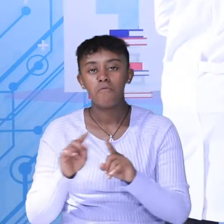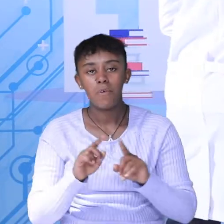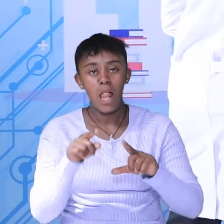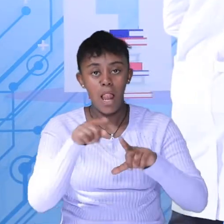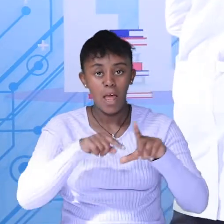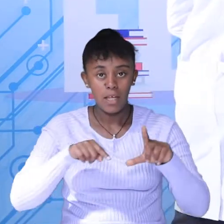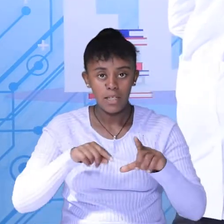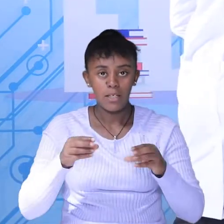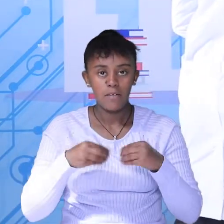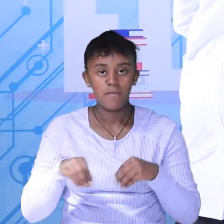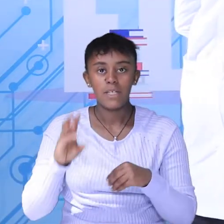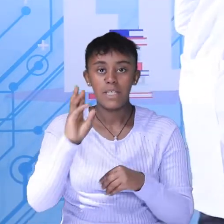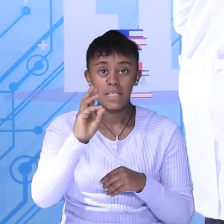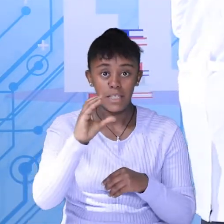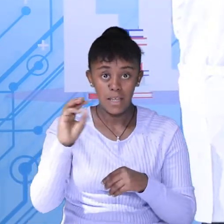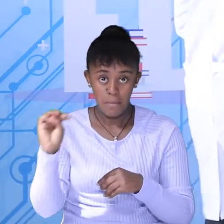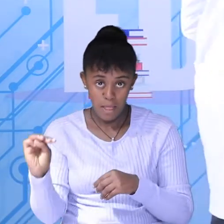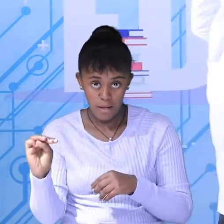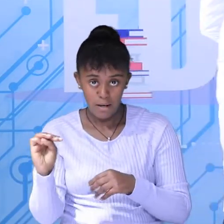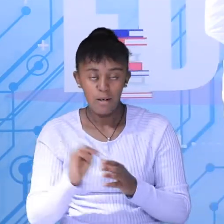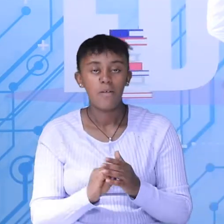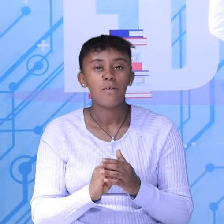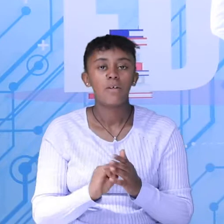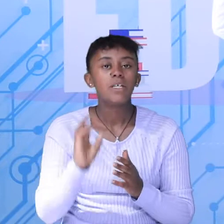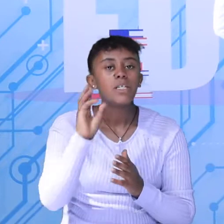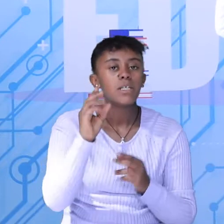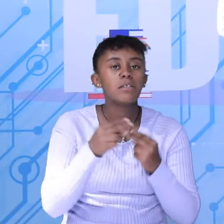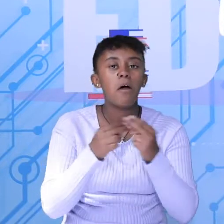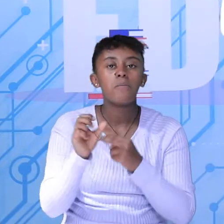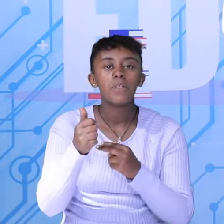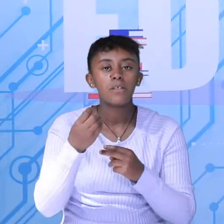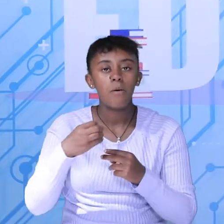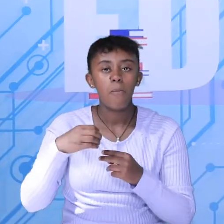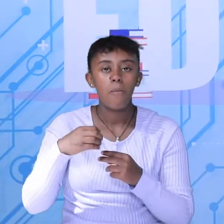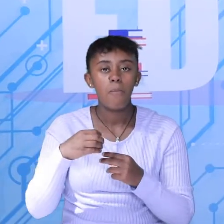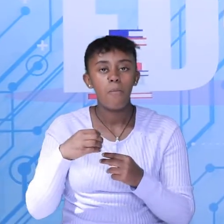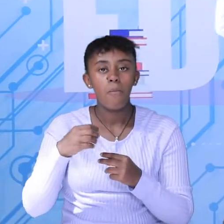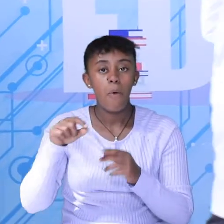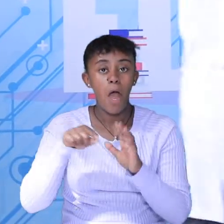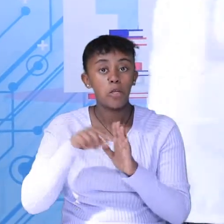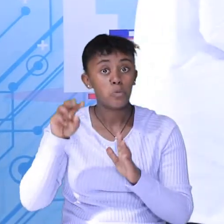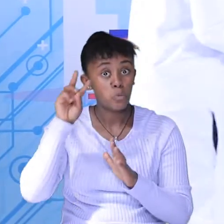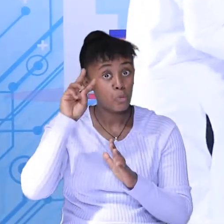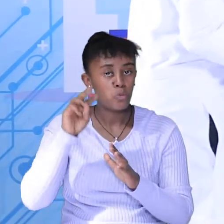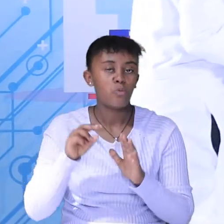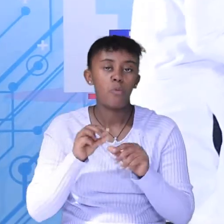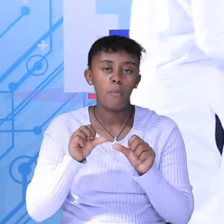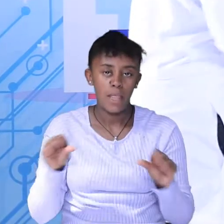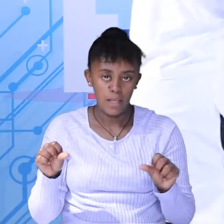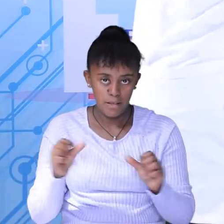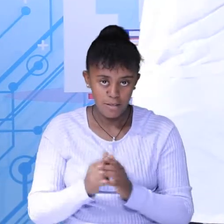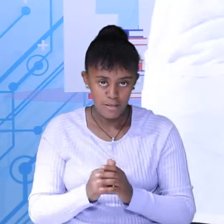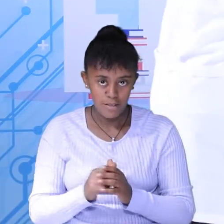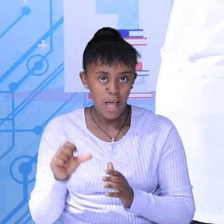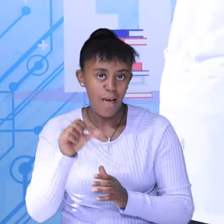length is given to be 6 centimeter, so 6 times 10 to the power of minus 2 meter. The